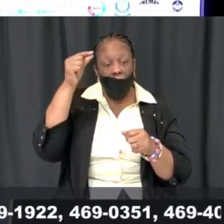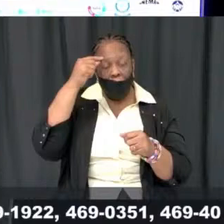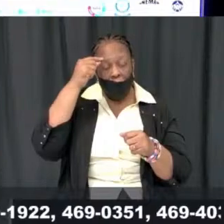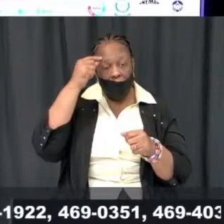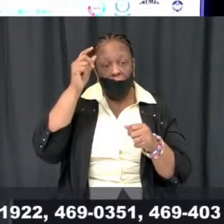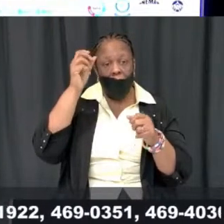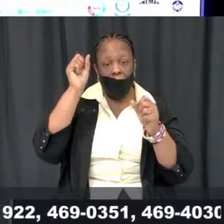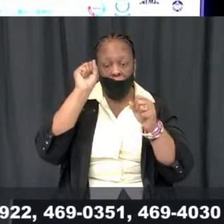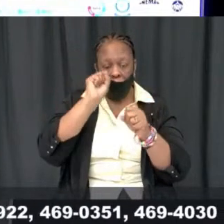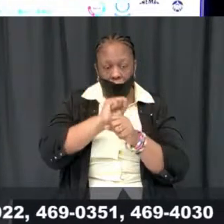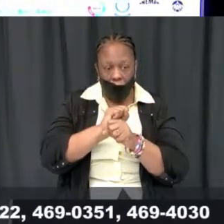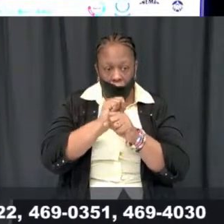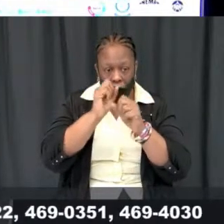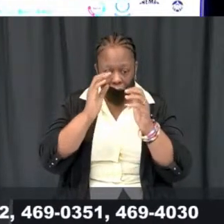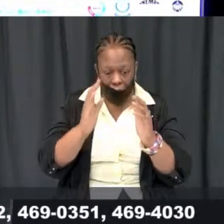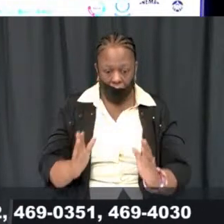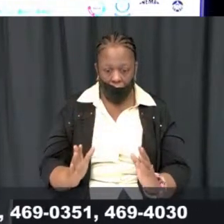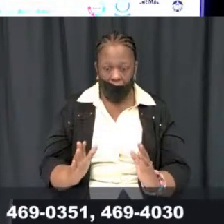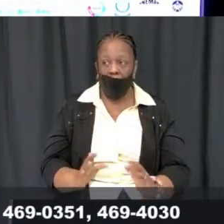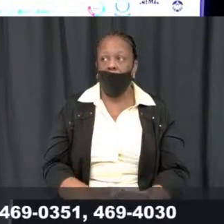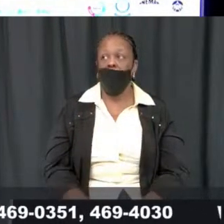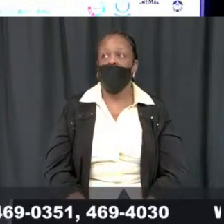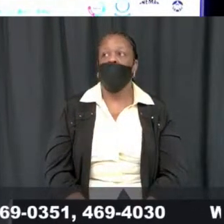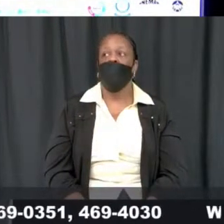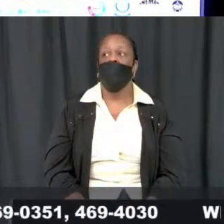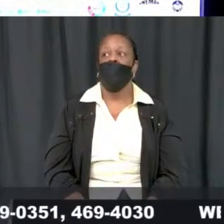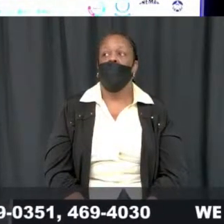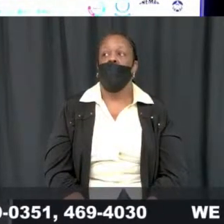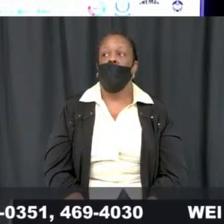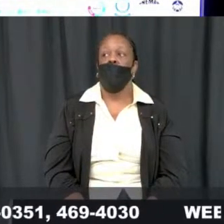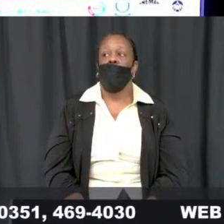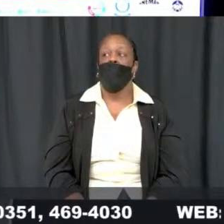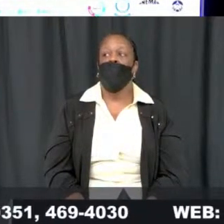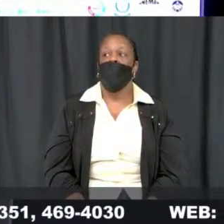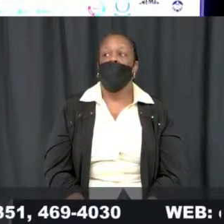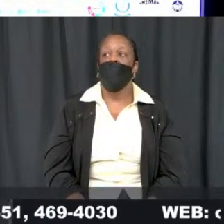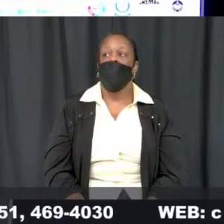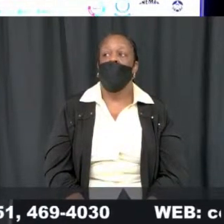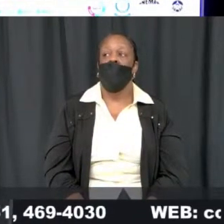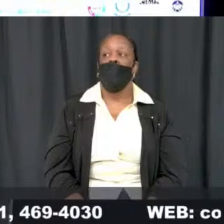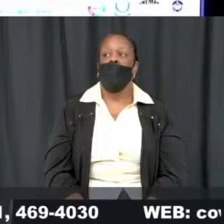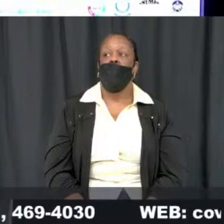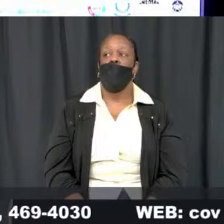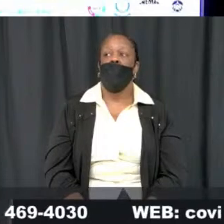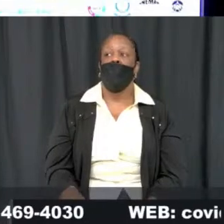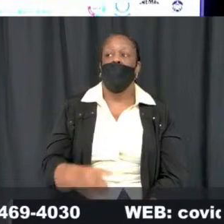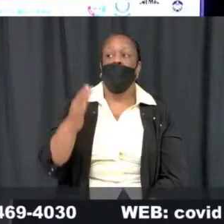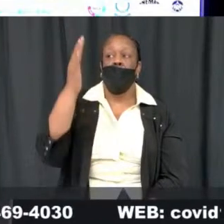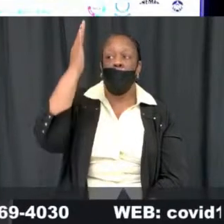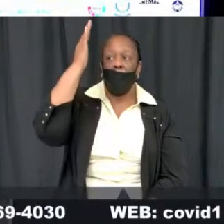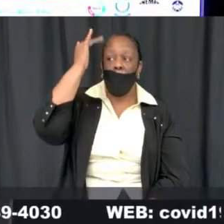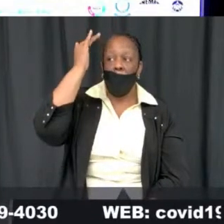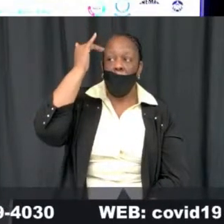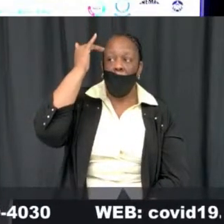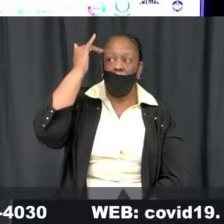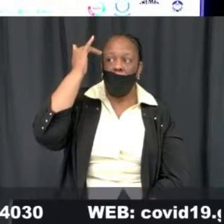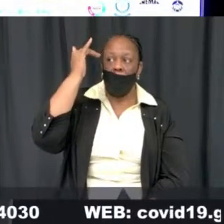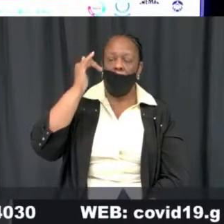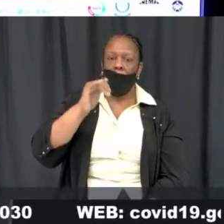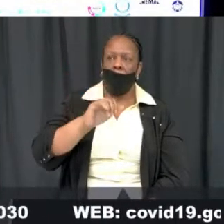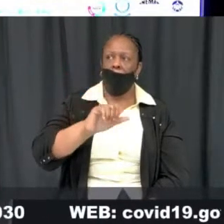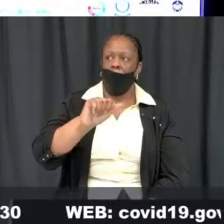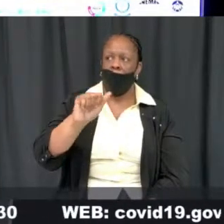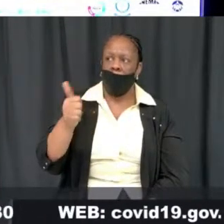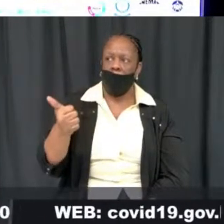deemed absolutely necessary, with the advice of the Cabinet Secretary. Why is it that many non-essential government